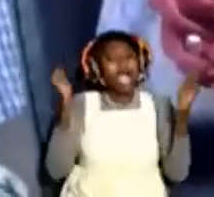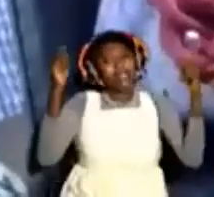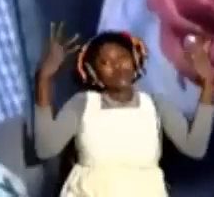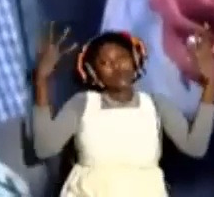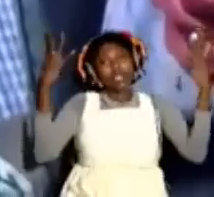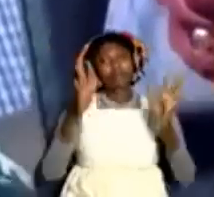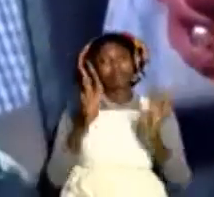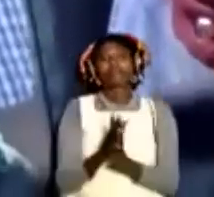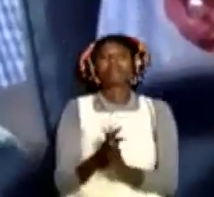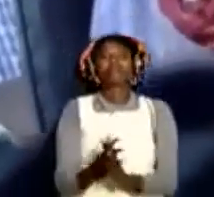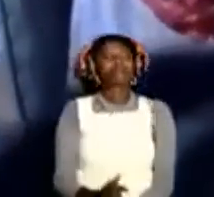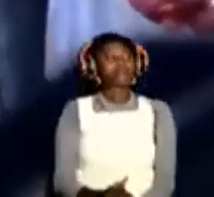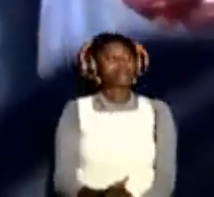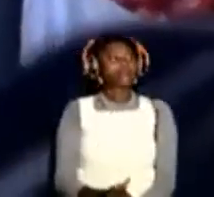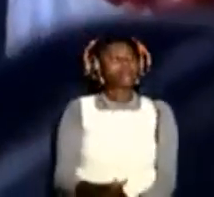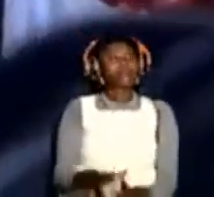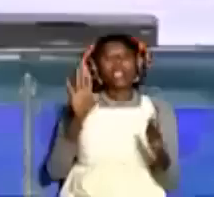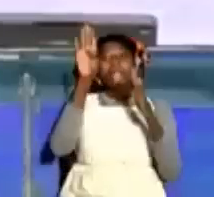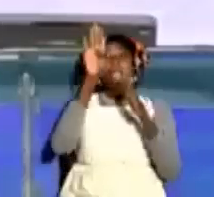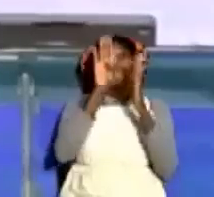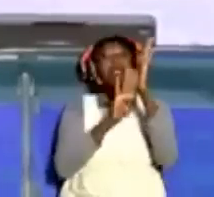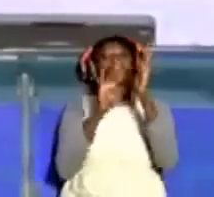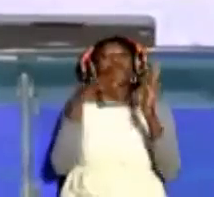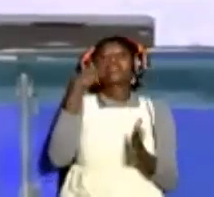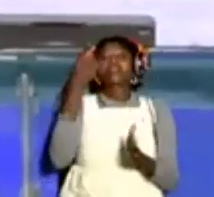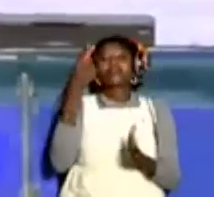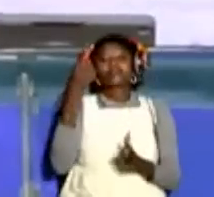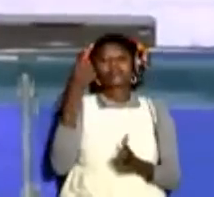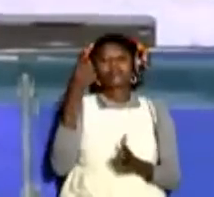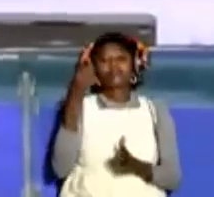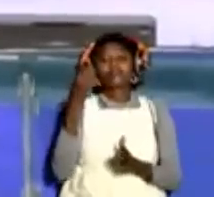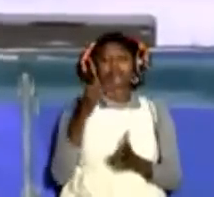Hallelujah. The Bible said,